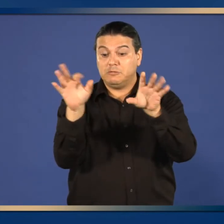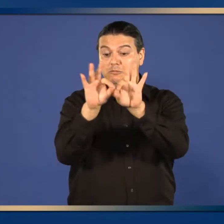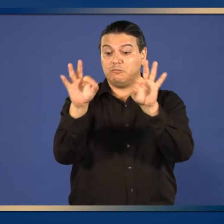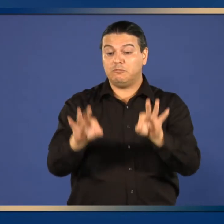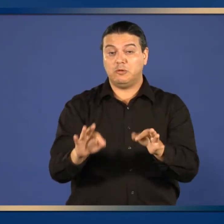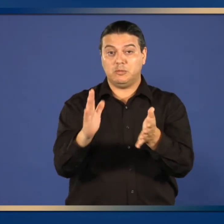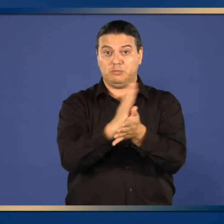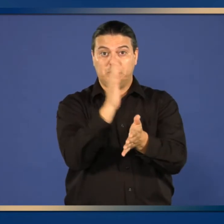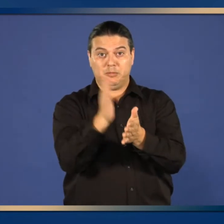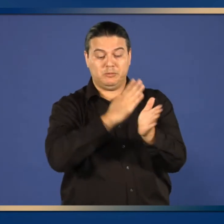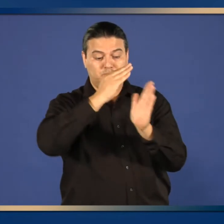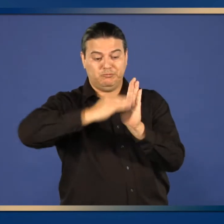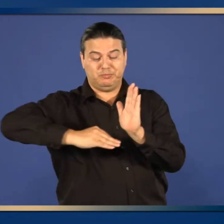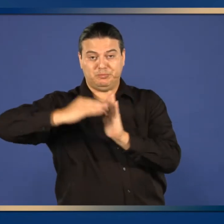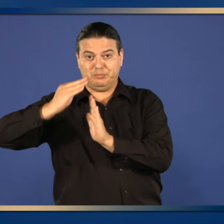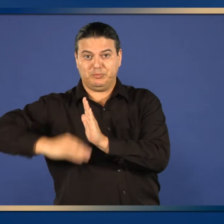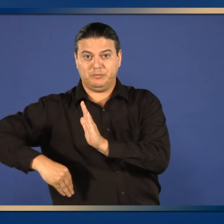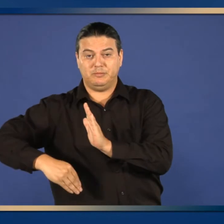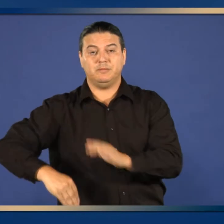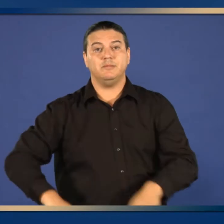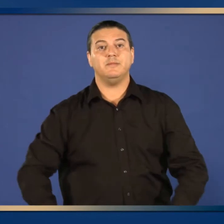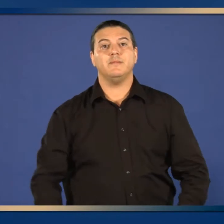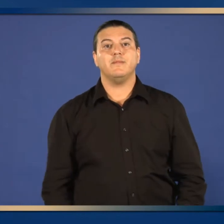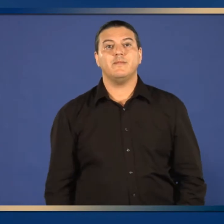you complete.